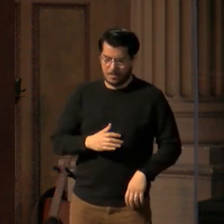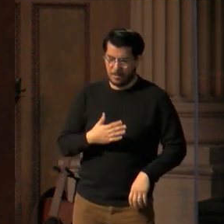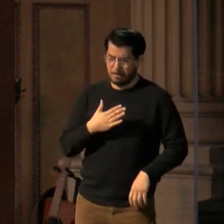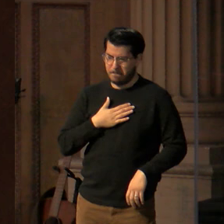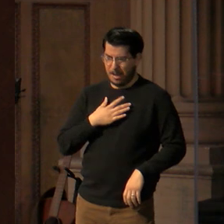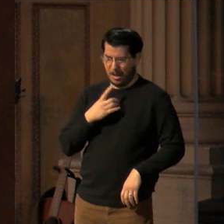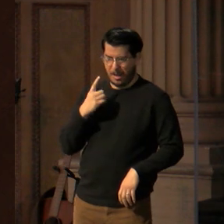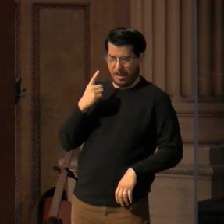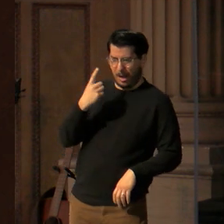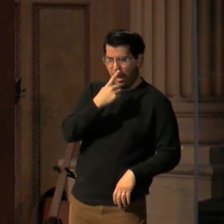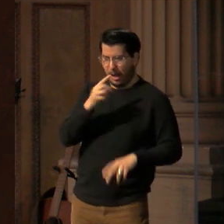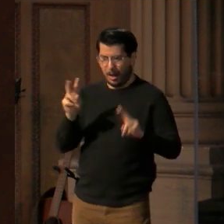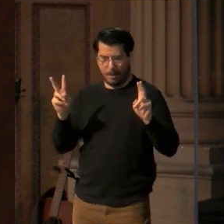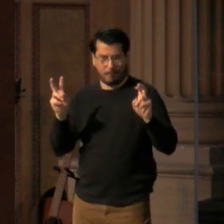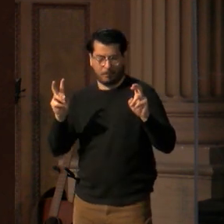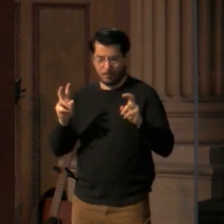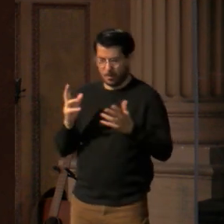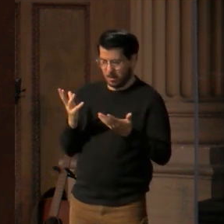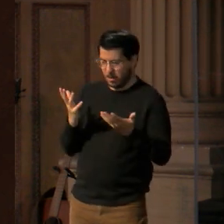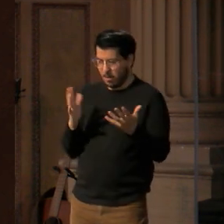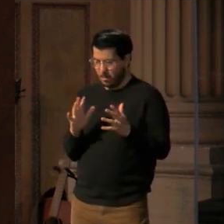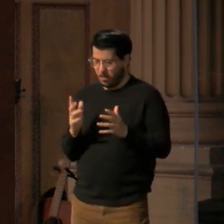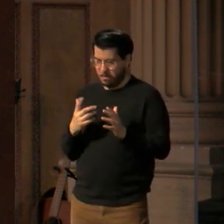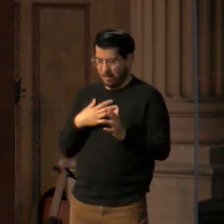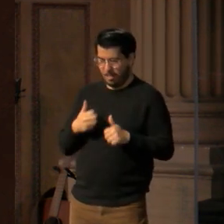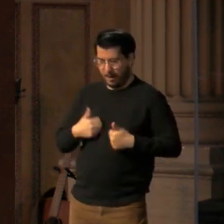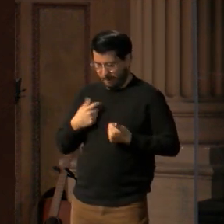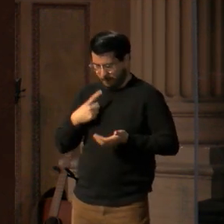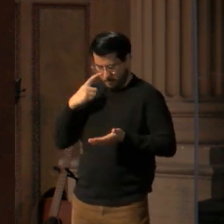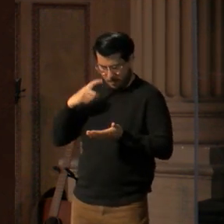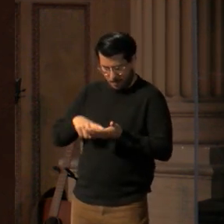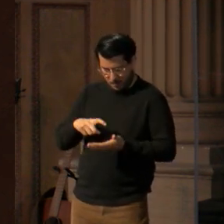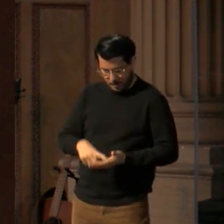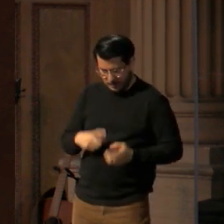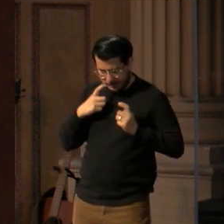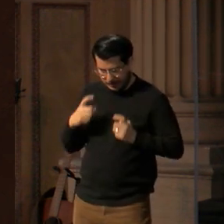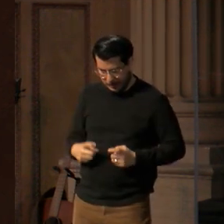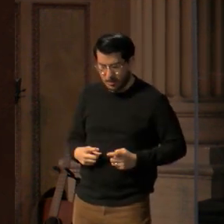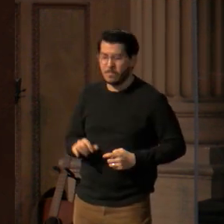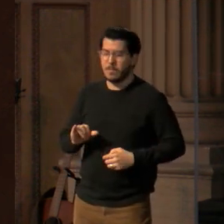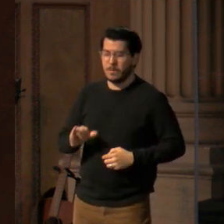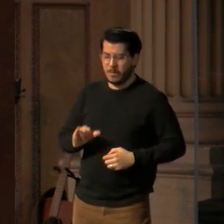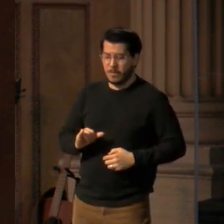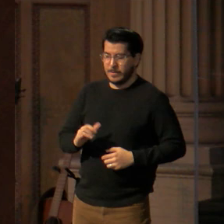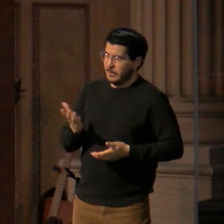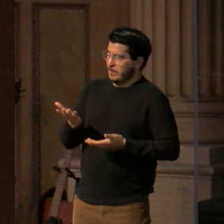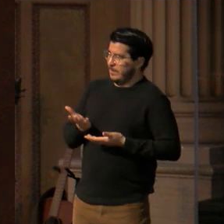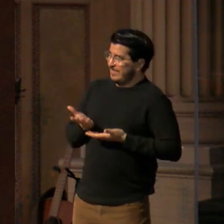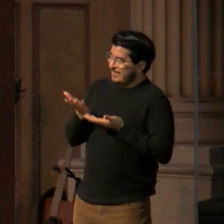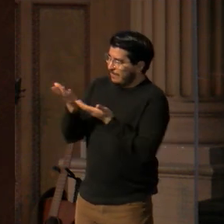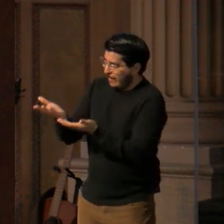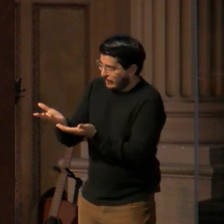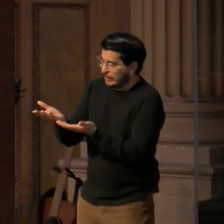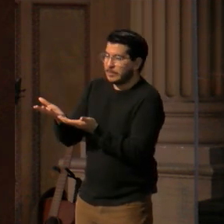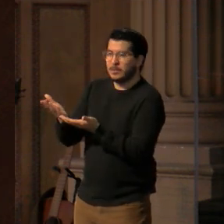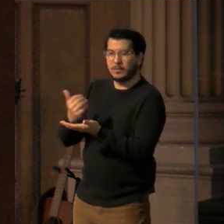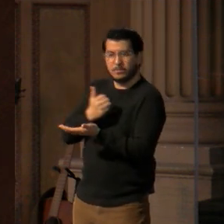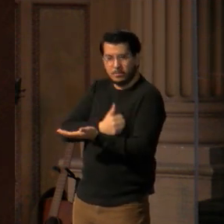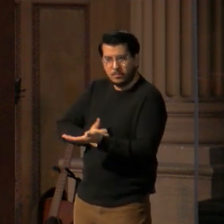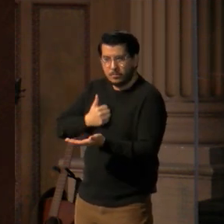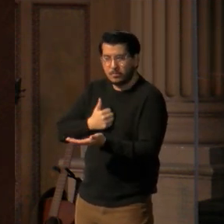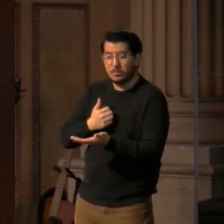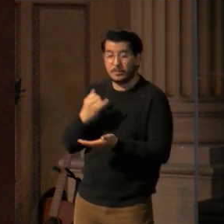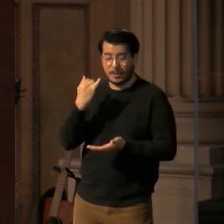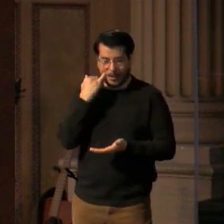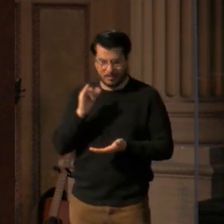logs are there. And we're supposed to be confessing those things, turning from those things. If those things involve others, we're making